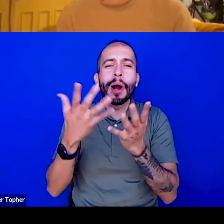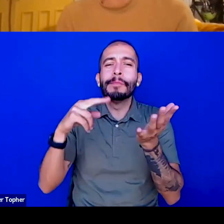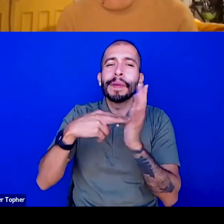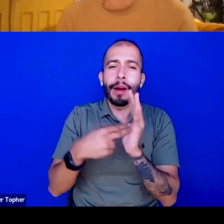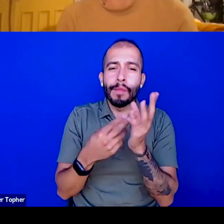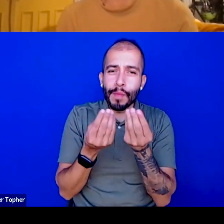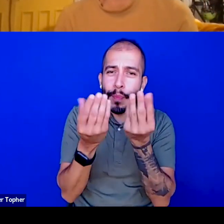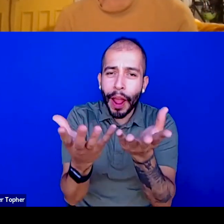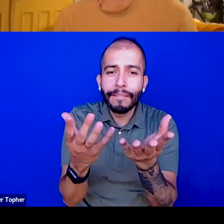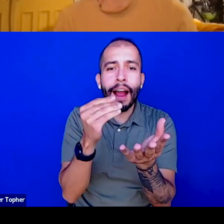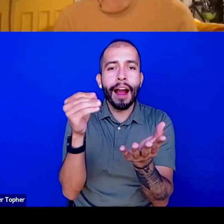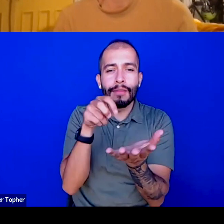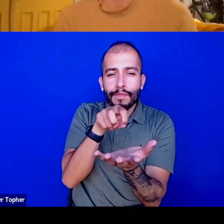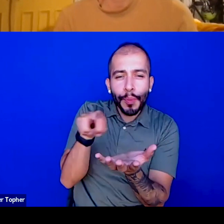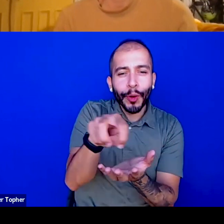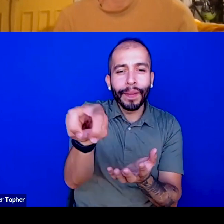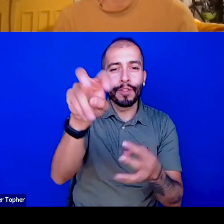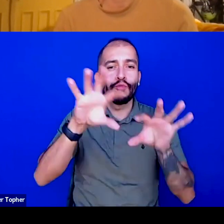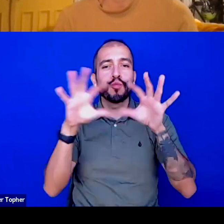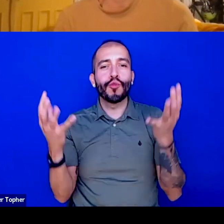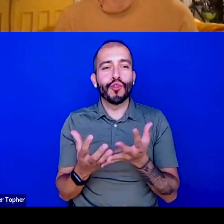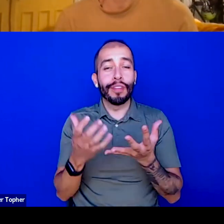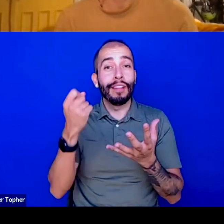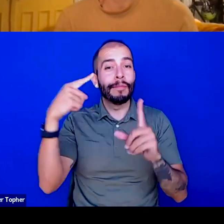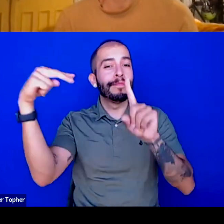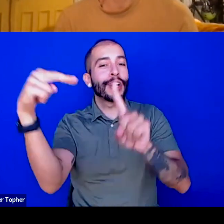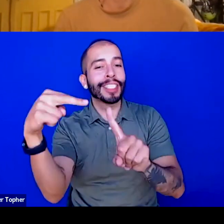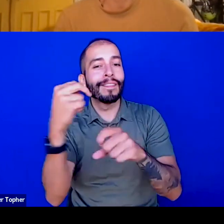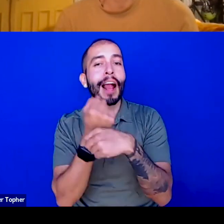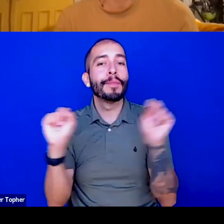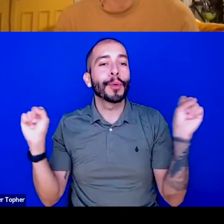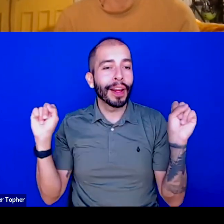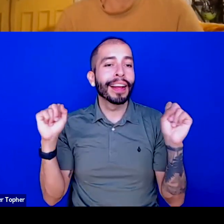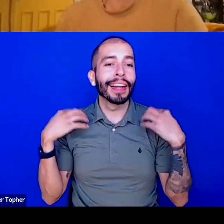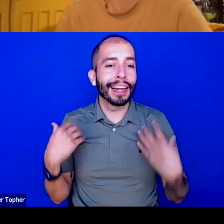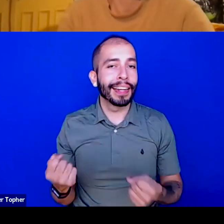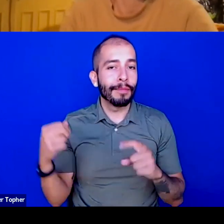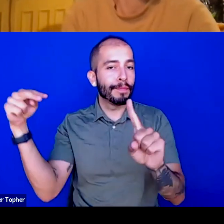perspective, to give some voice to some of the both and